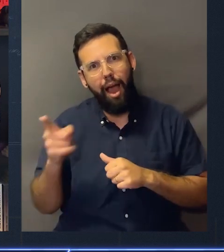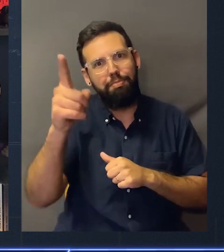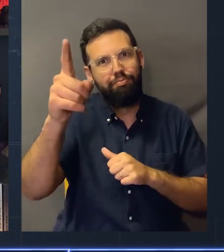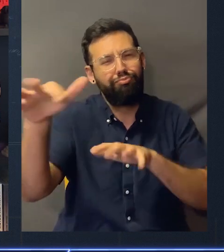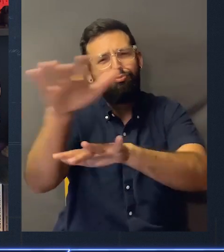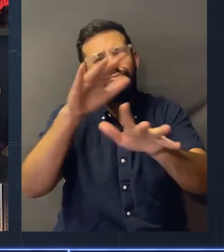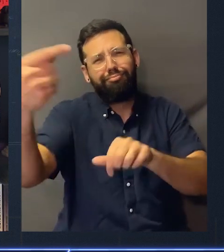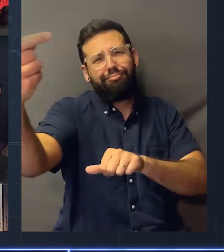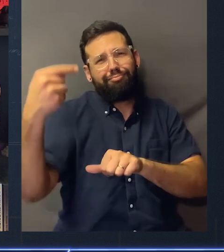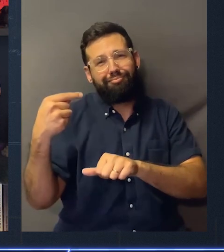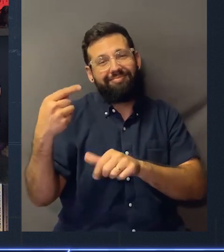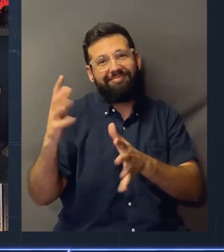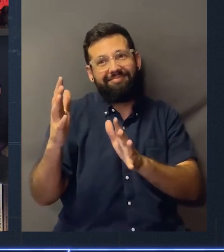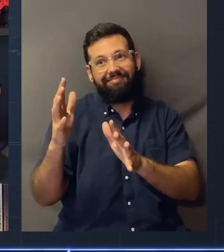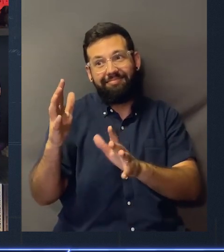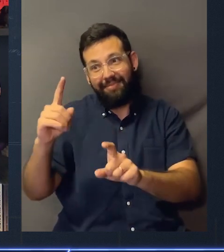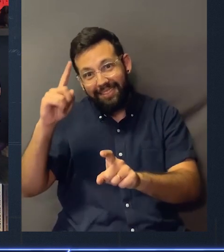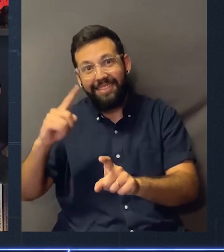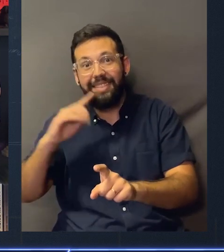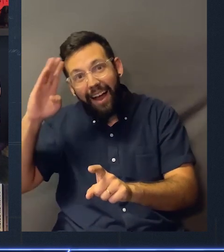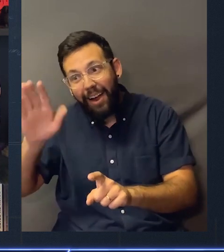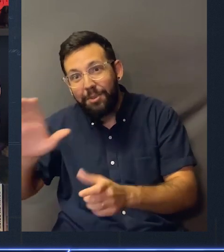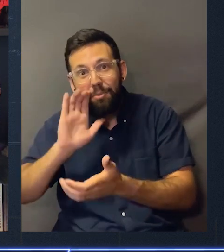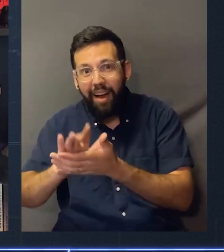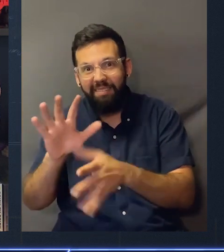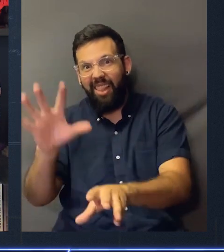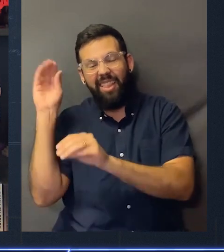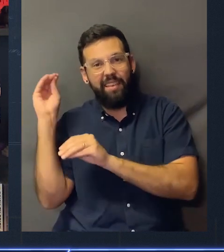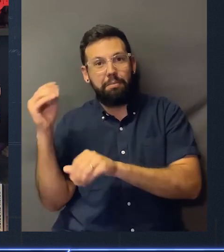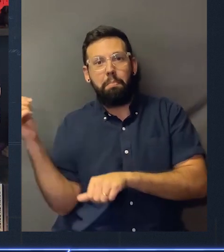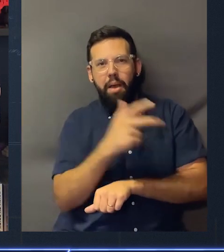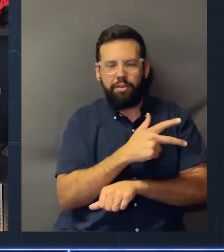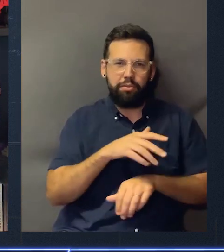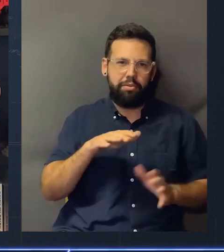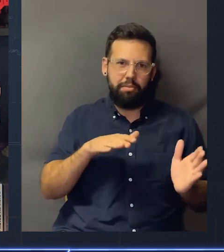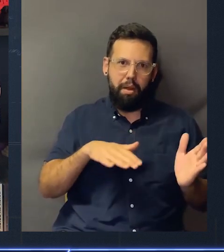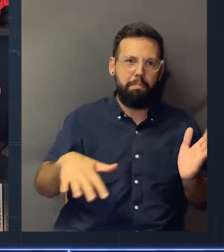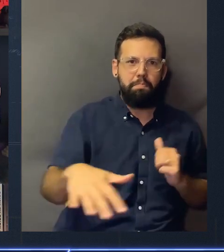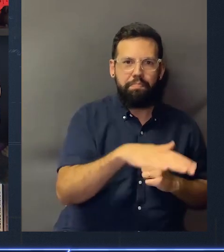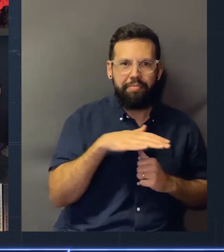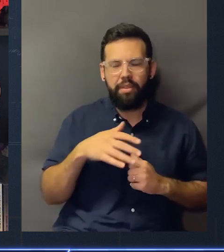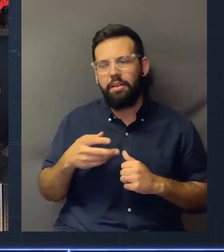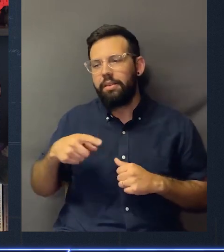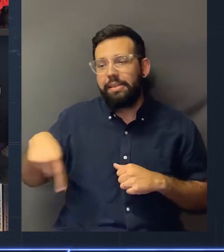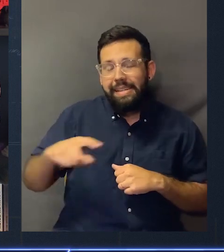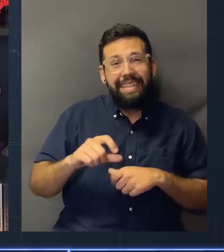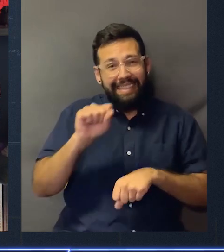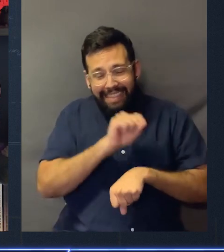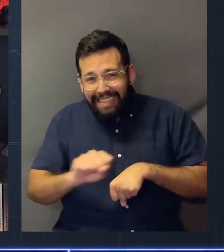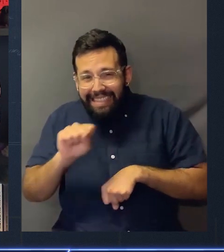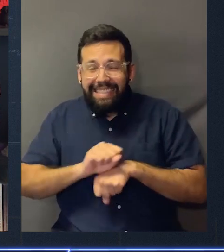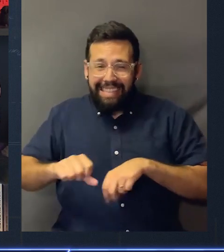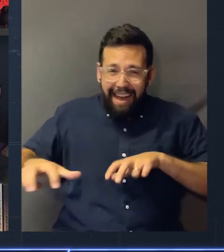just passes us by, says hi to his wife, and continues on down to the base. After a lot of exertion, a lot of